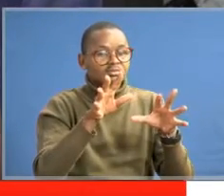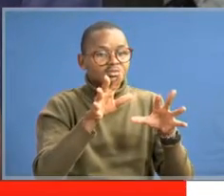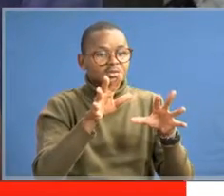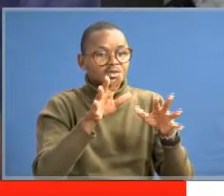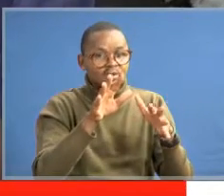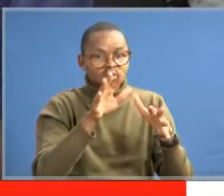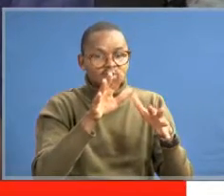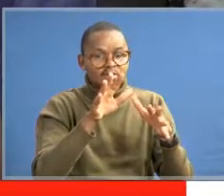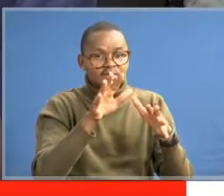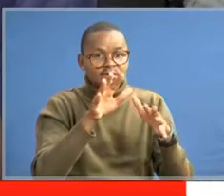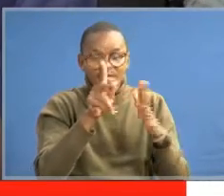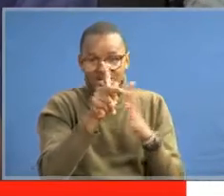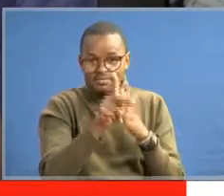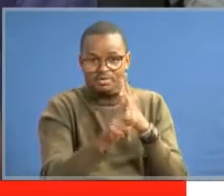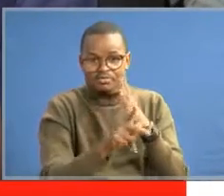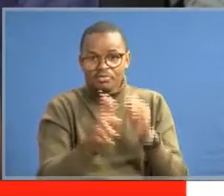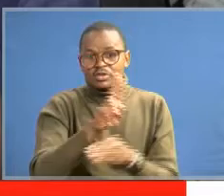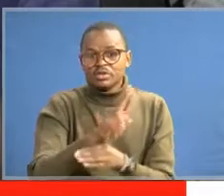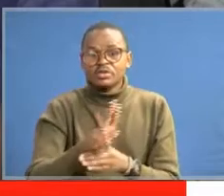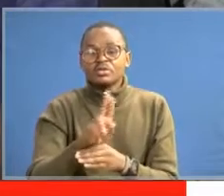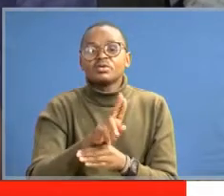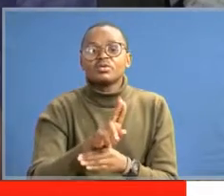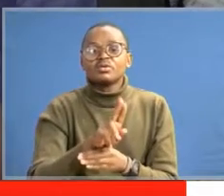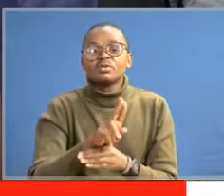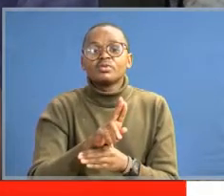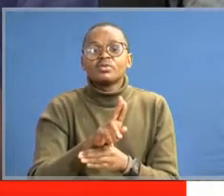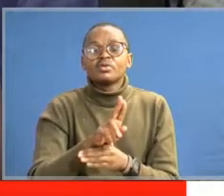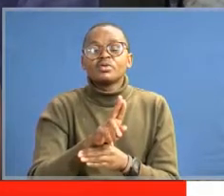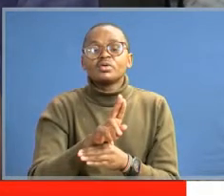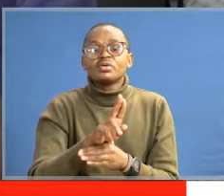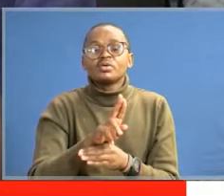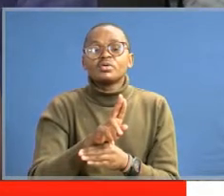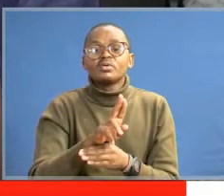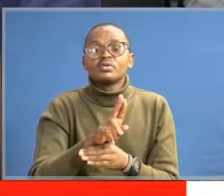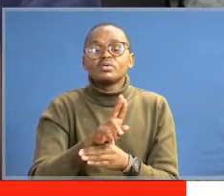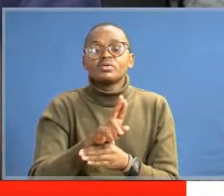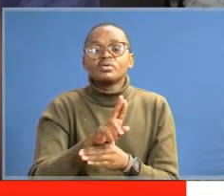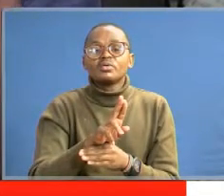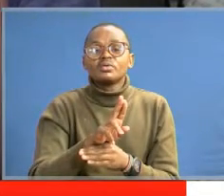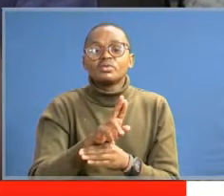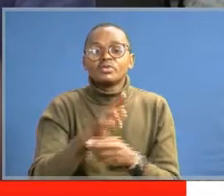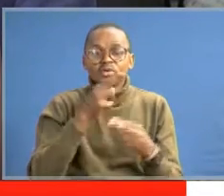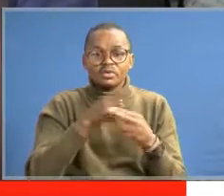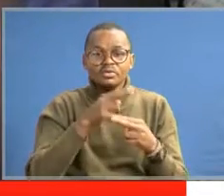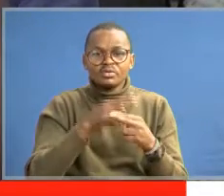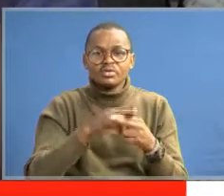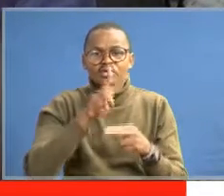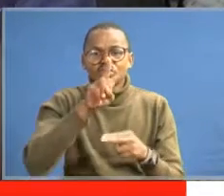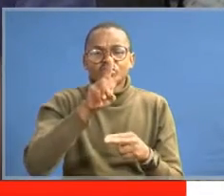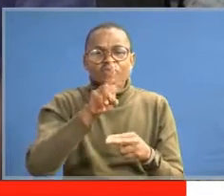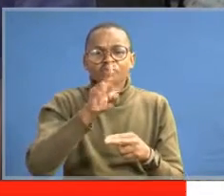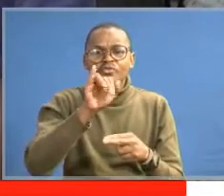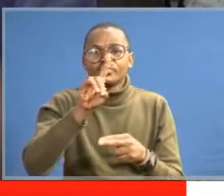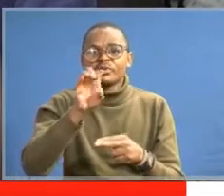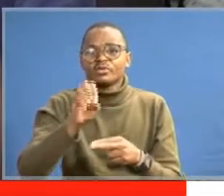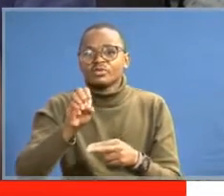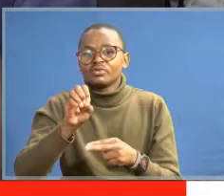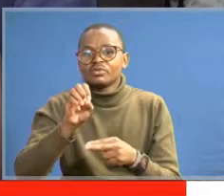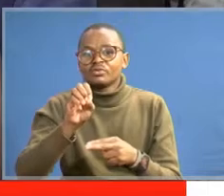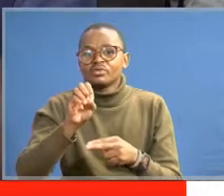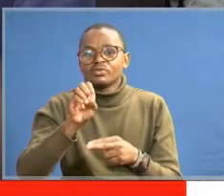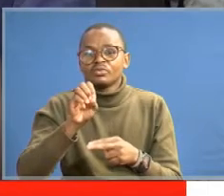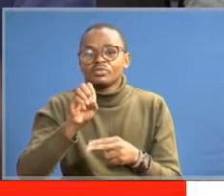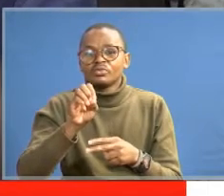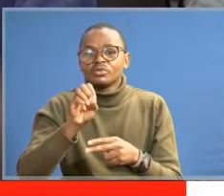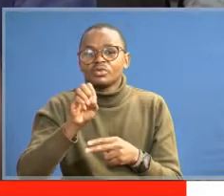the principles that you're used to when shooting the linear stuff, we call the 2D videos, we call them linear. When you're used to